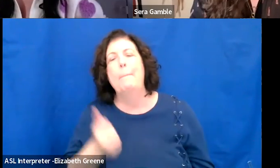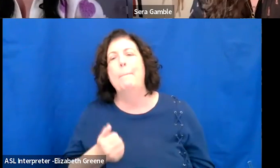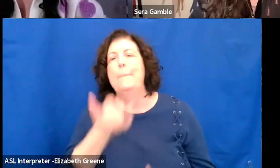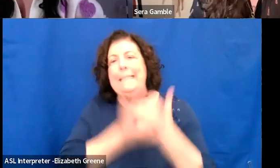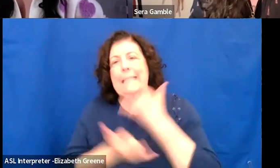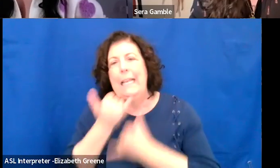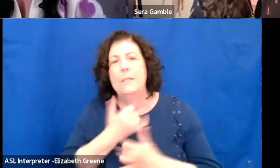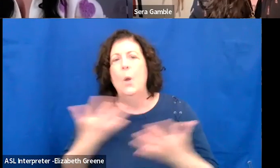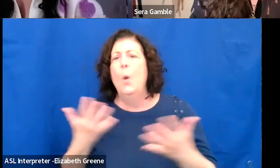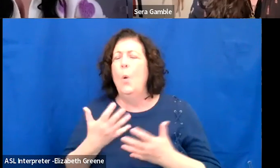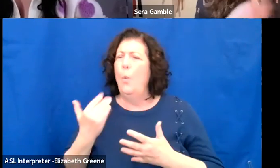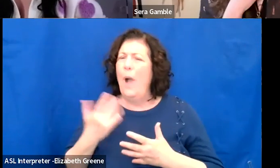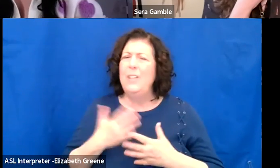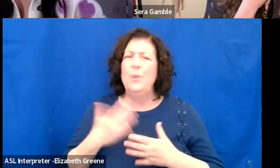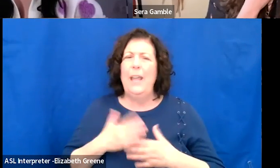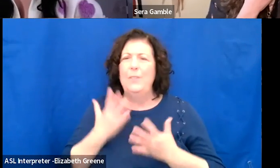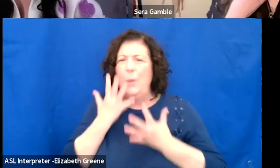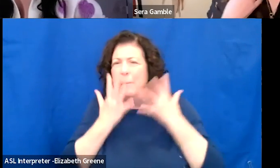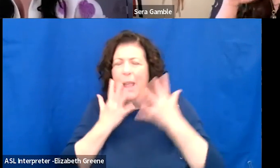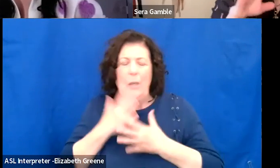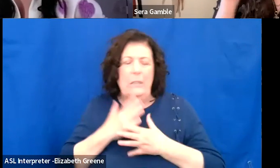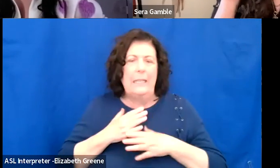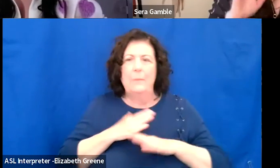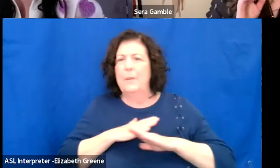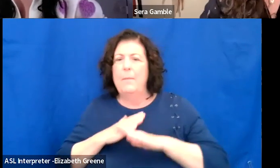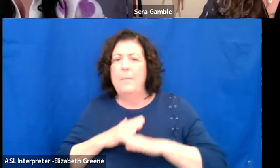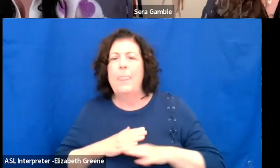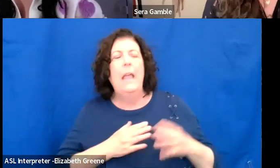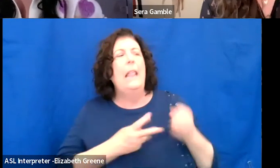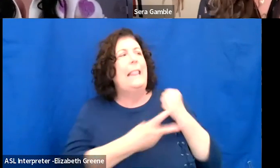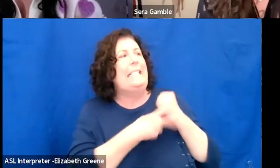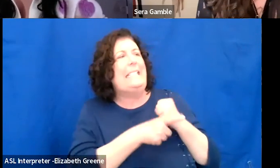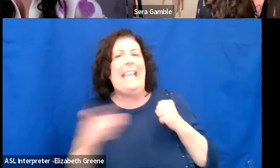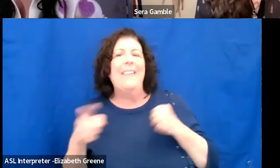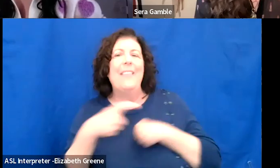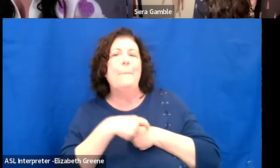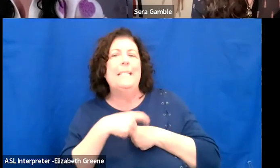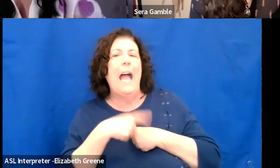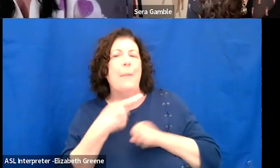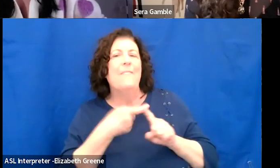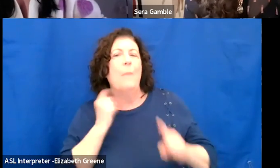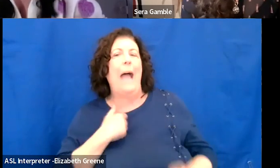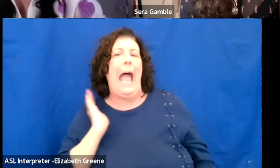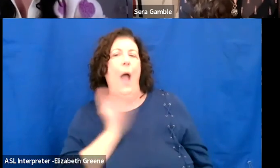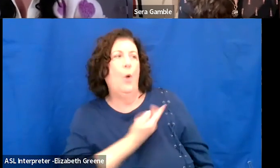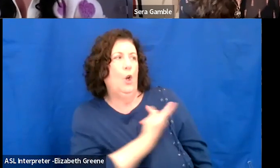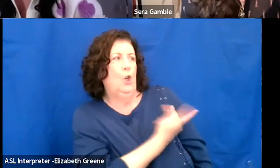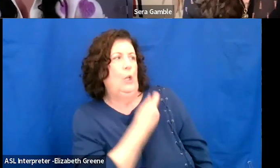point of gatekeeping stuff that's just getting buried? Like, you'll have enough cringe. Let's save them time from our silly